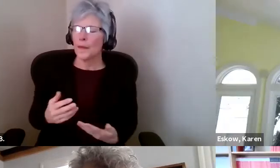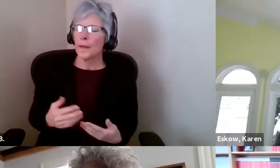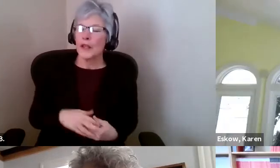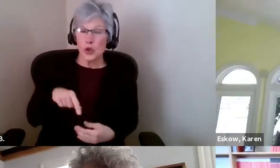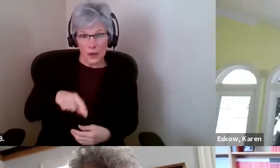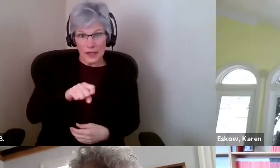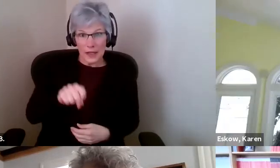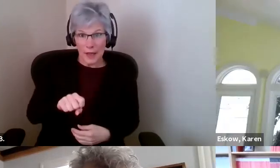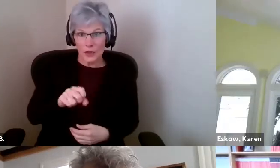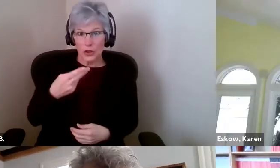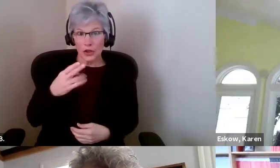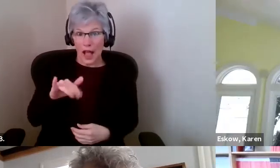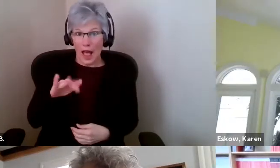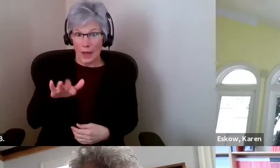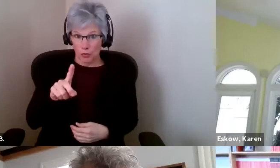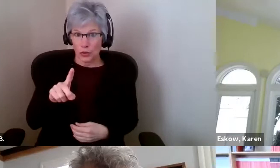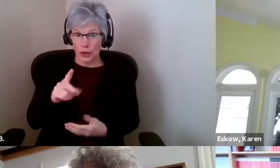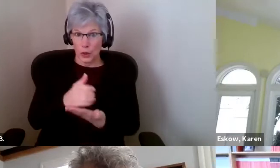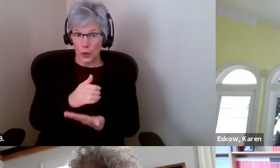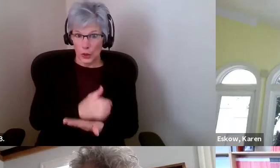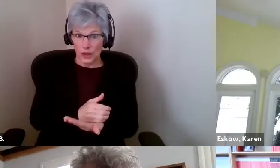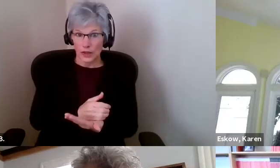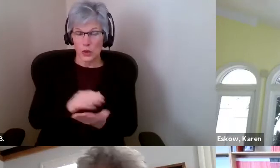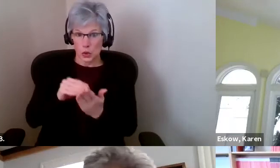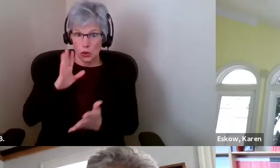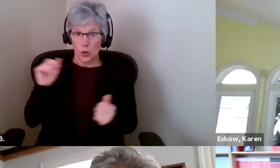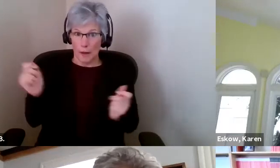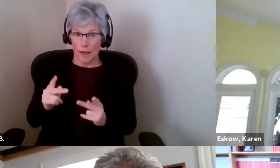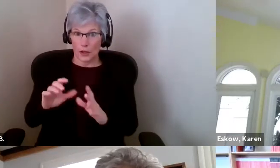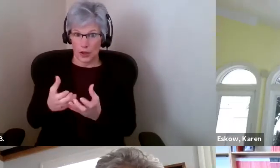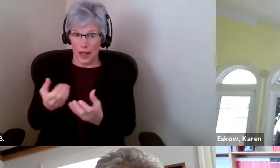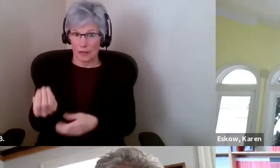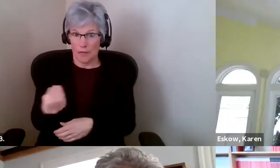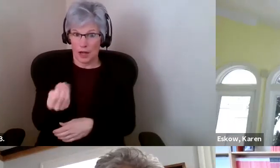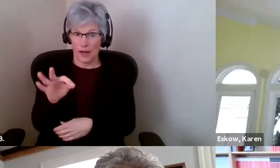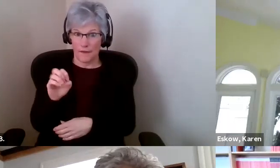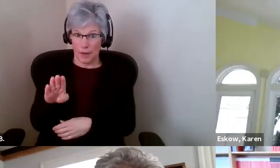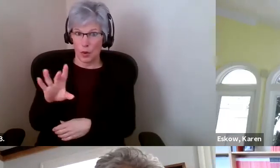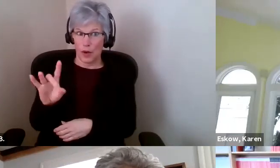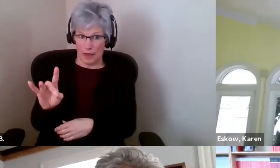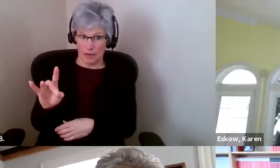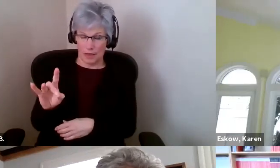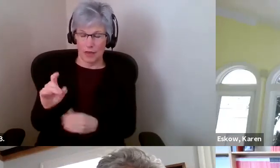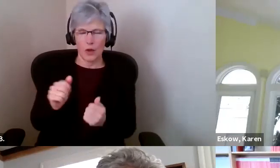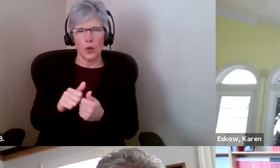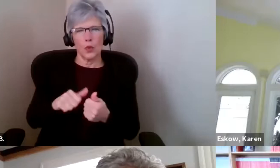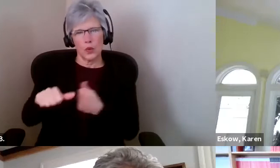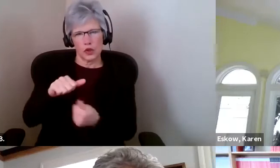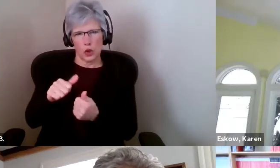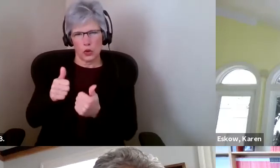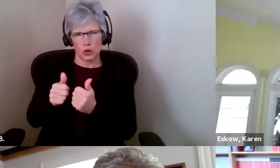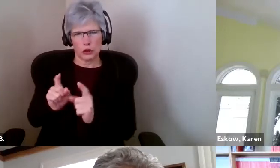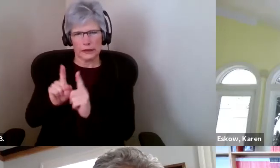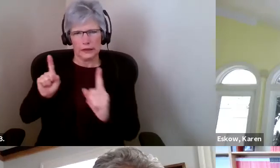semester, students are coming back to the classroom on Monday, this Monday, February 8th, given social distancing requirements. How